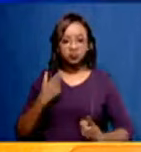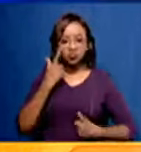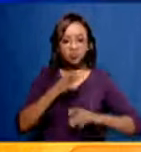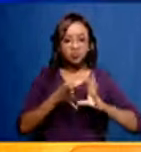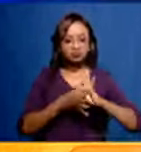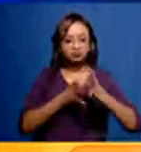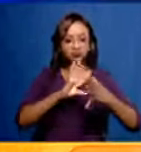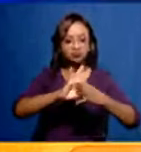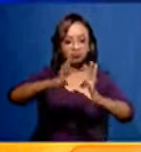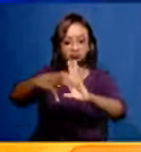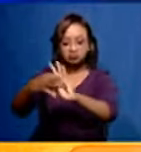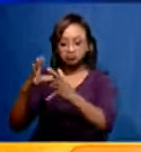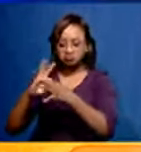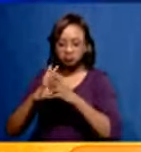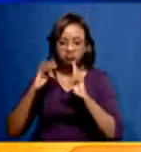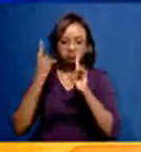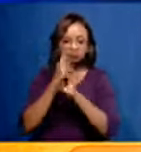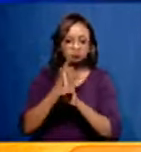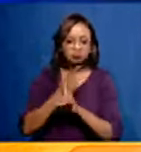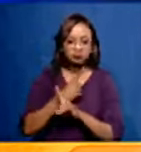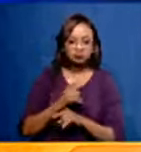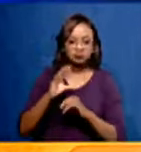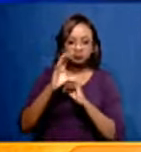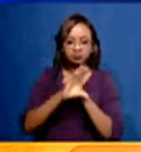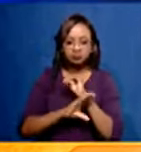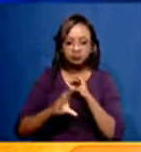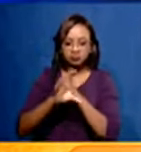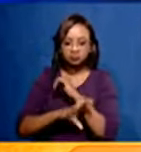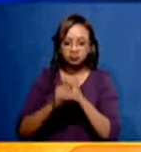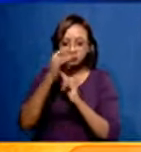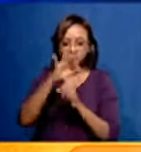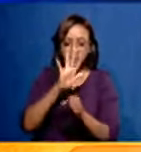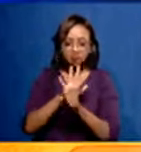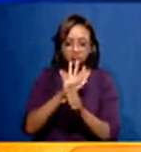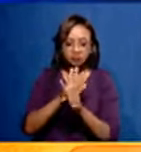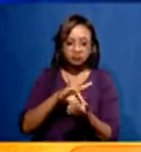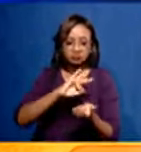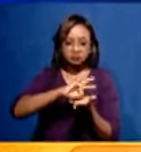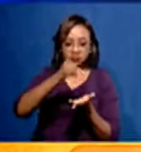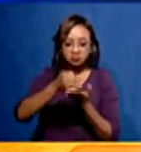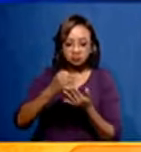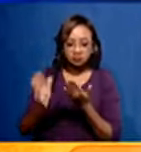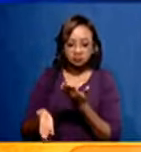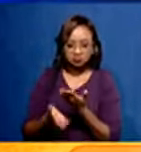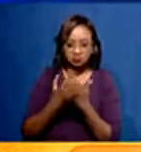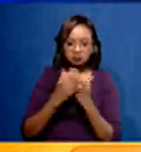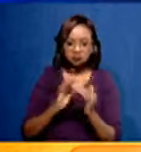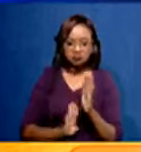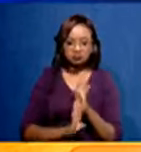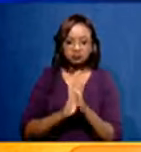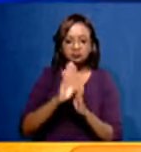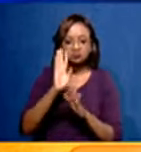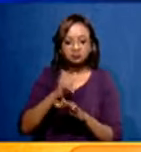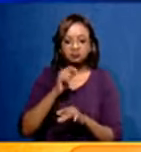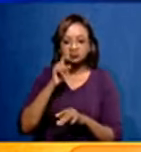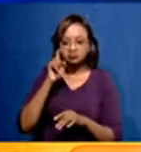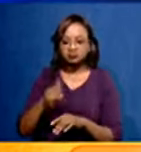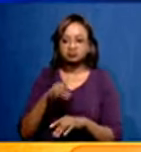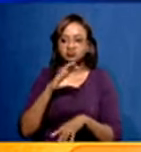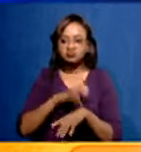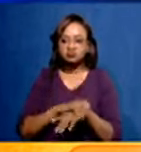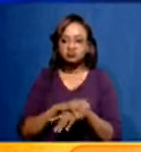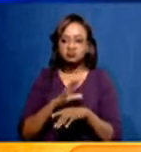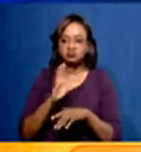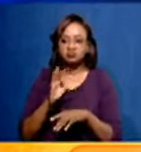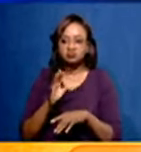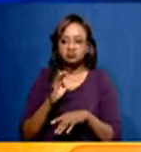to and from the global north, because a lot of the funding which is required for that step change has to come from somewhere else. And that somewhere